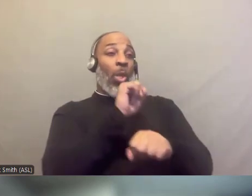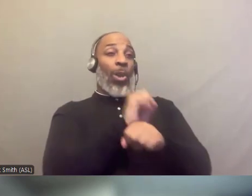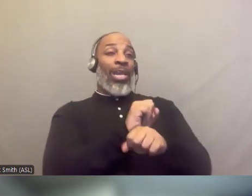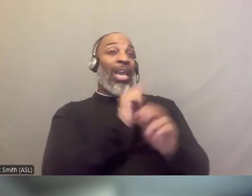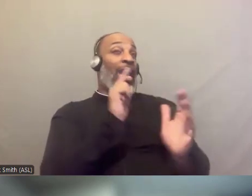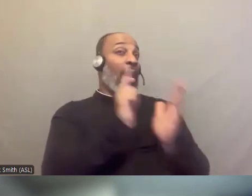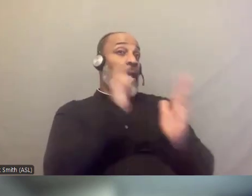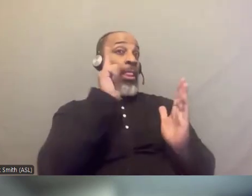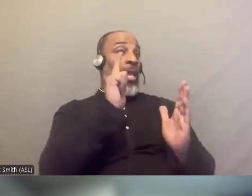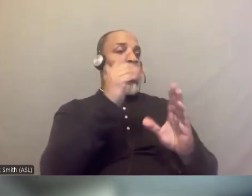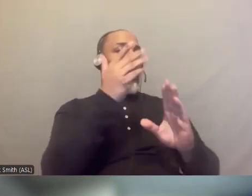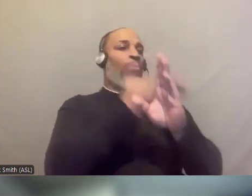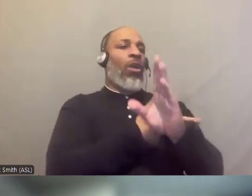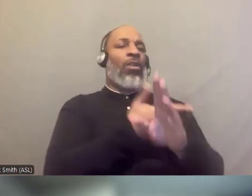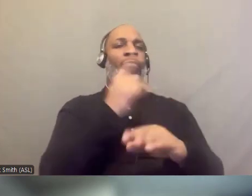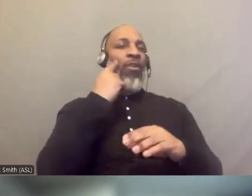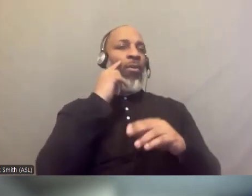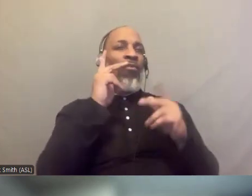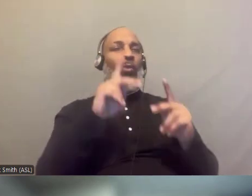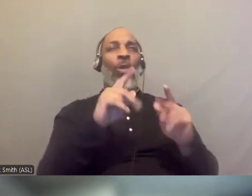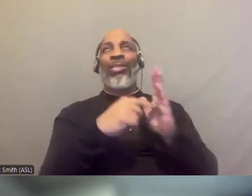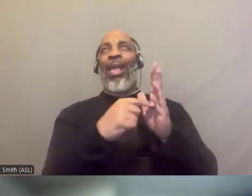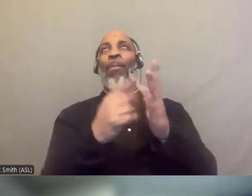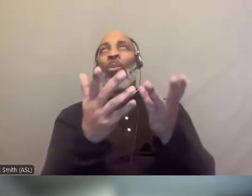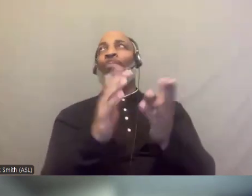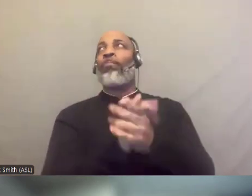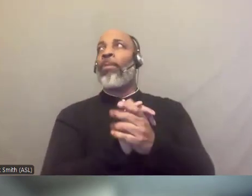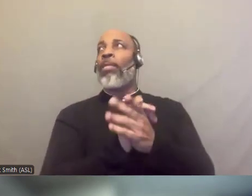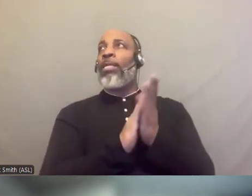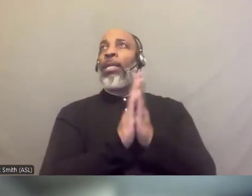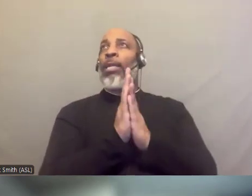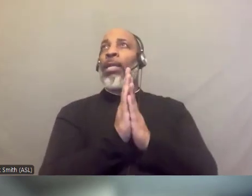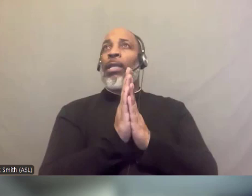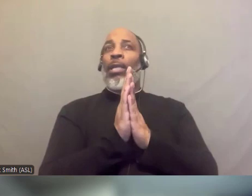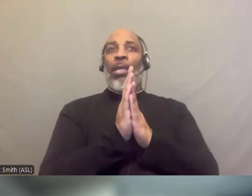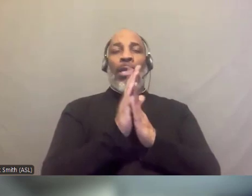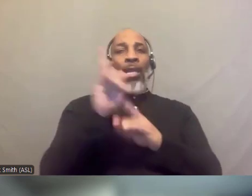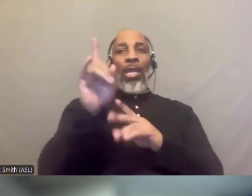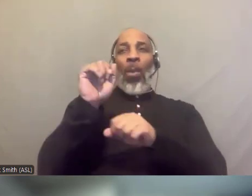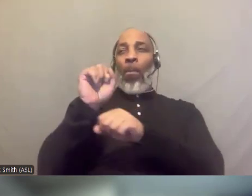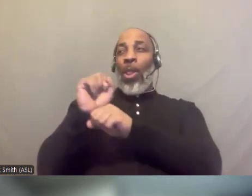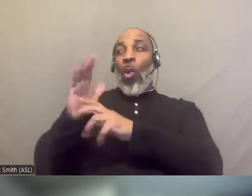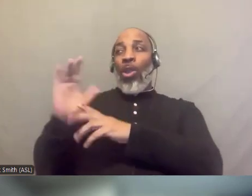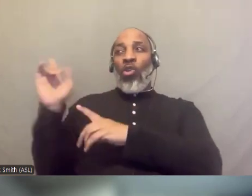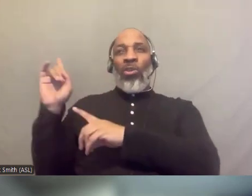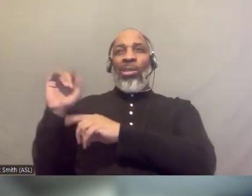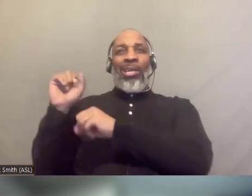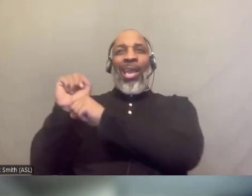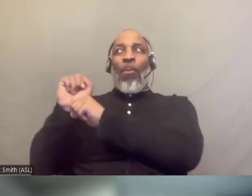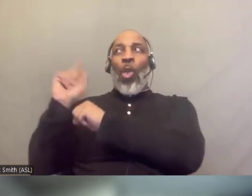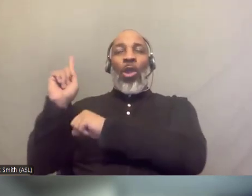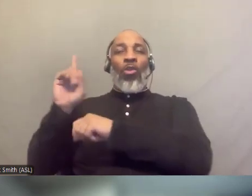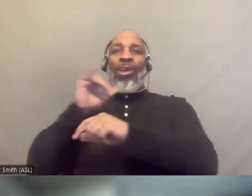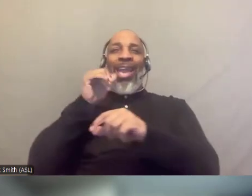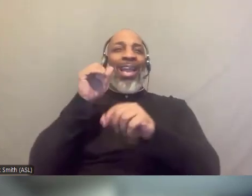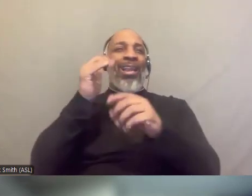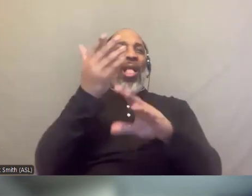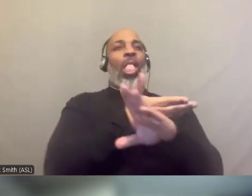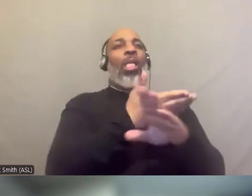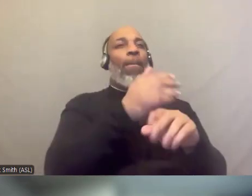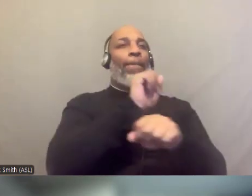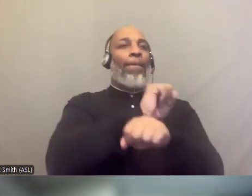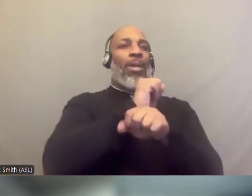illegally terminate an employee. For example, an employer cannot terminate an employee just because